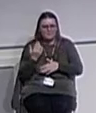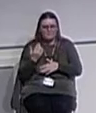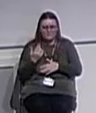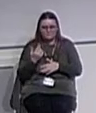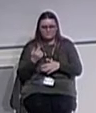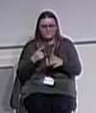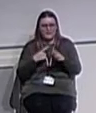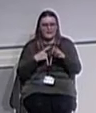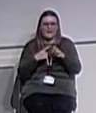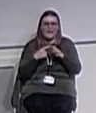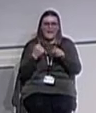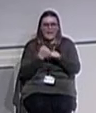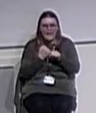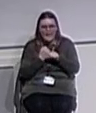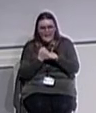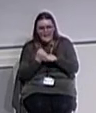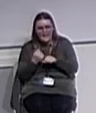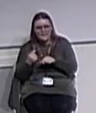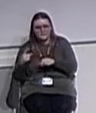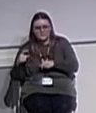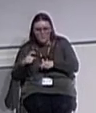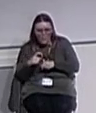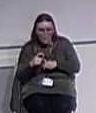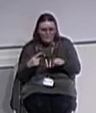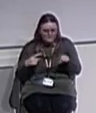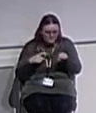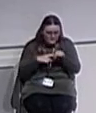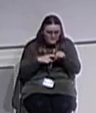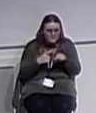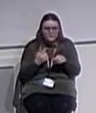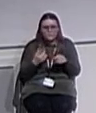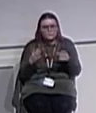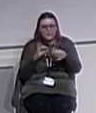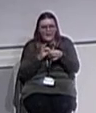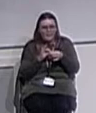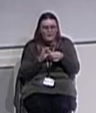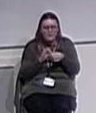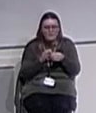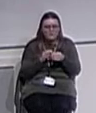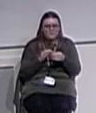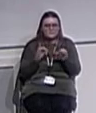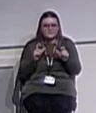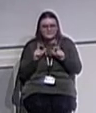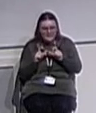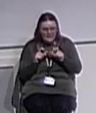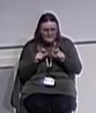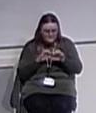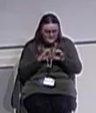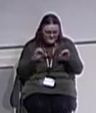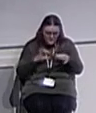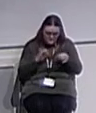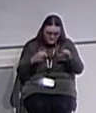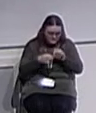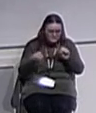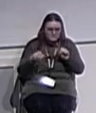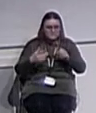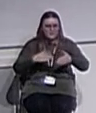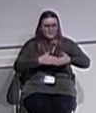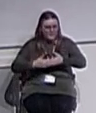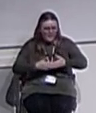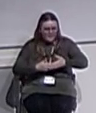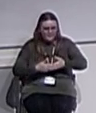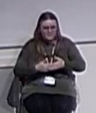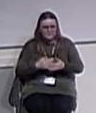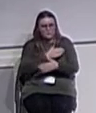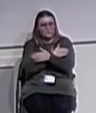have a sperm, come together. You know, we have lots of cell division, and at some point we get this baby that usually has two arms and two